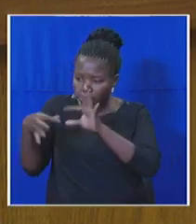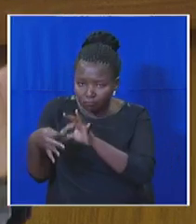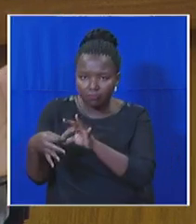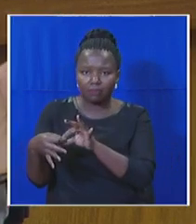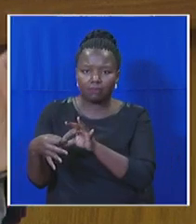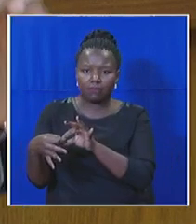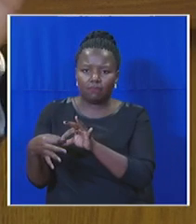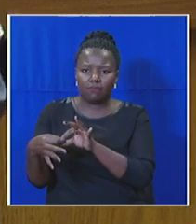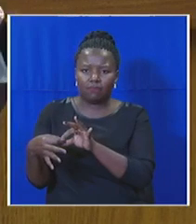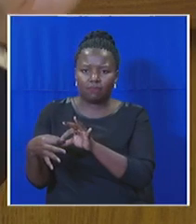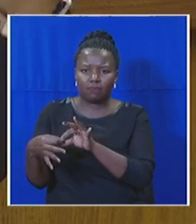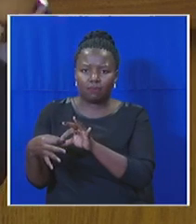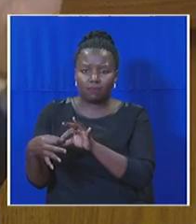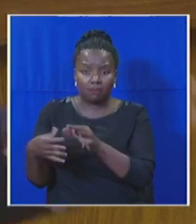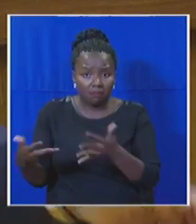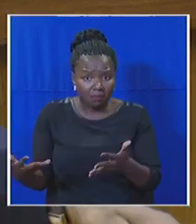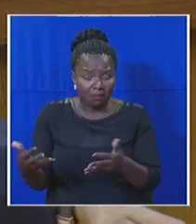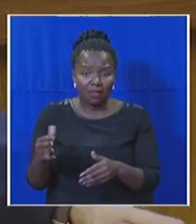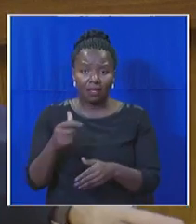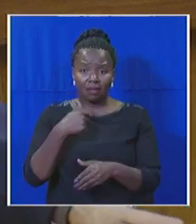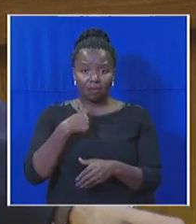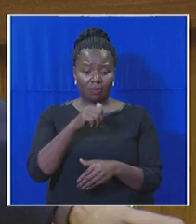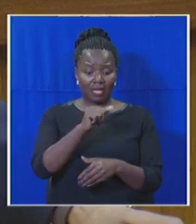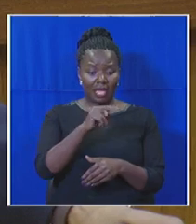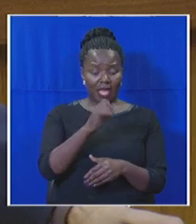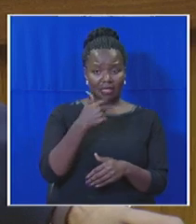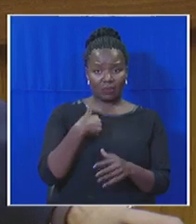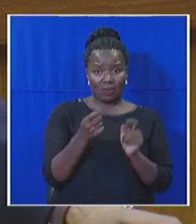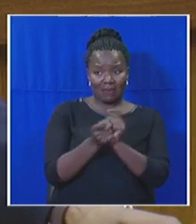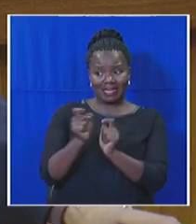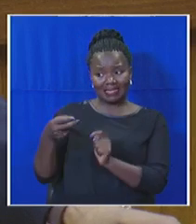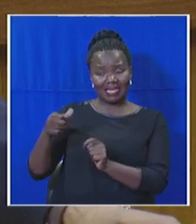two states. Now, when the ANC met with Hamas,